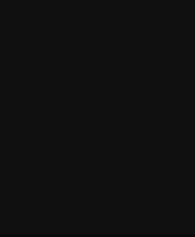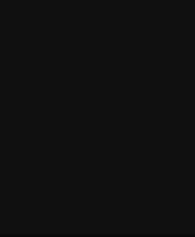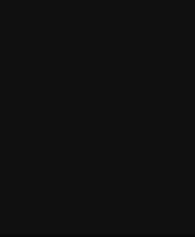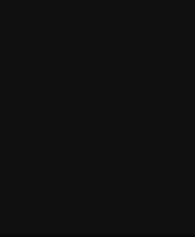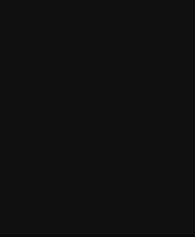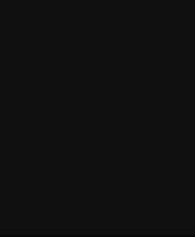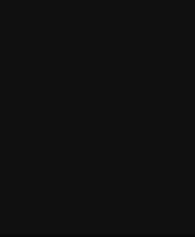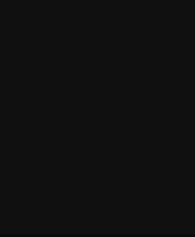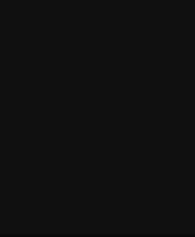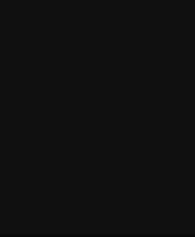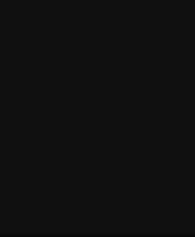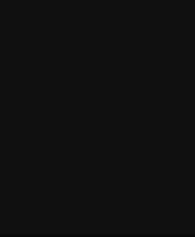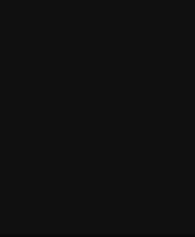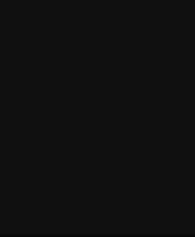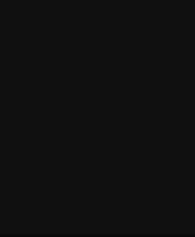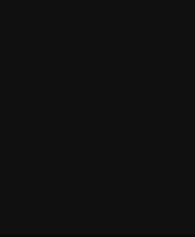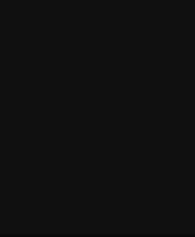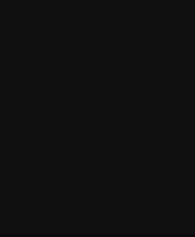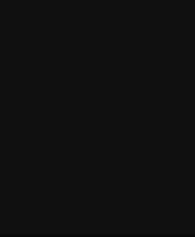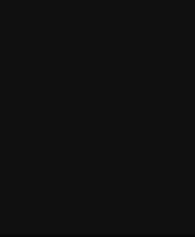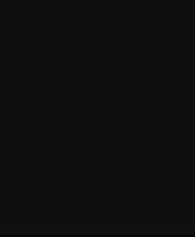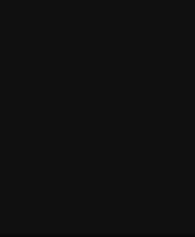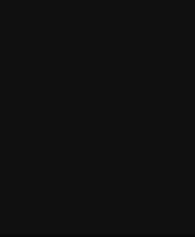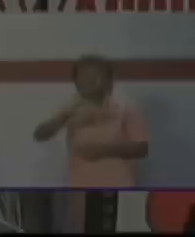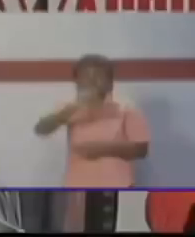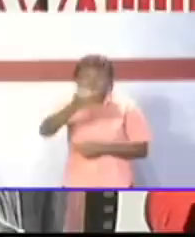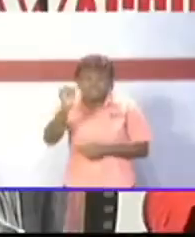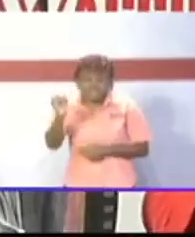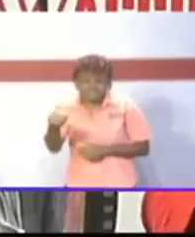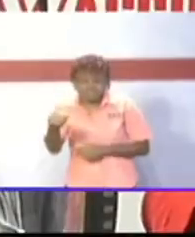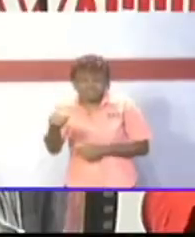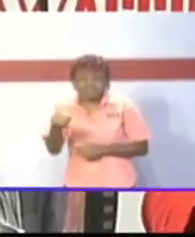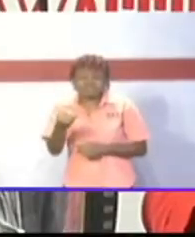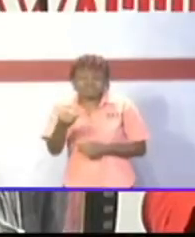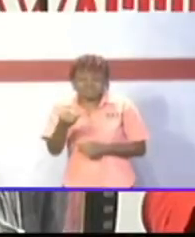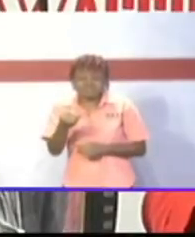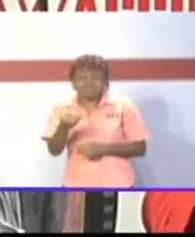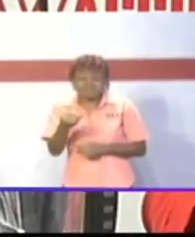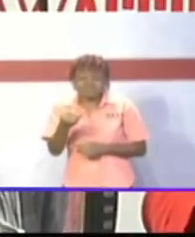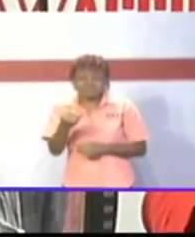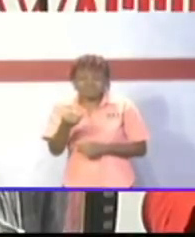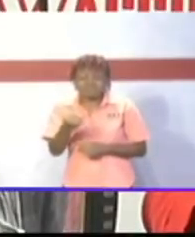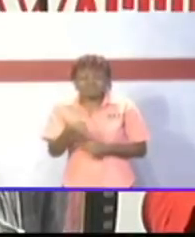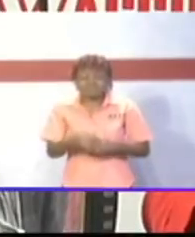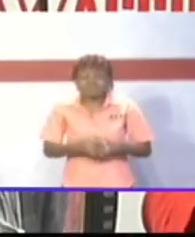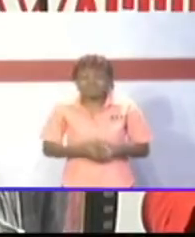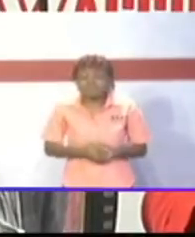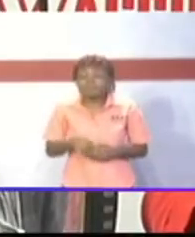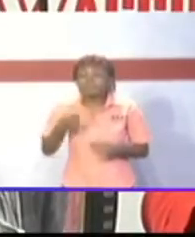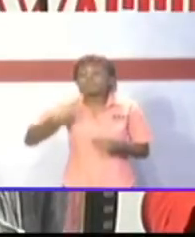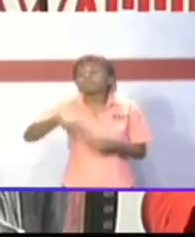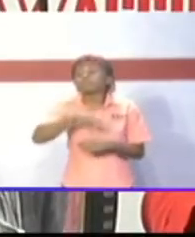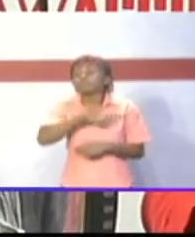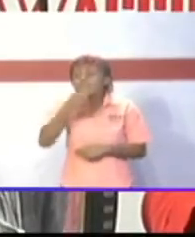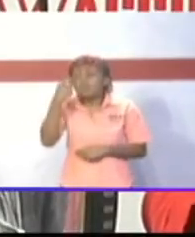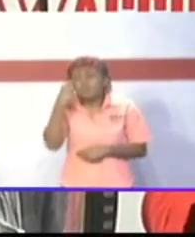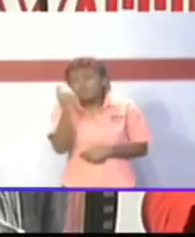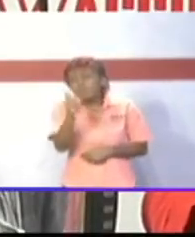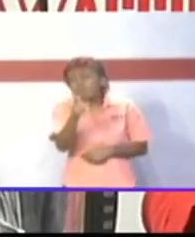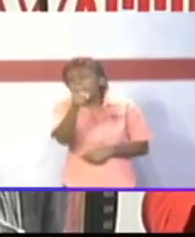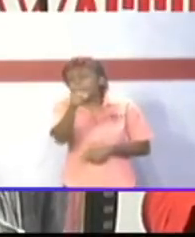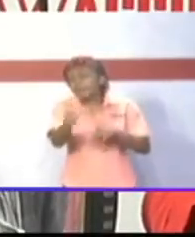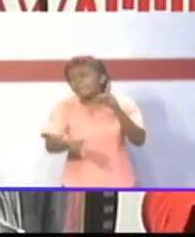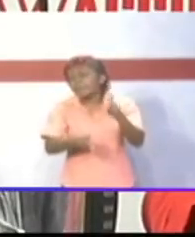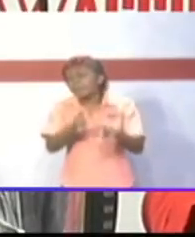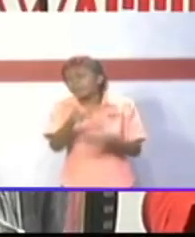& Johnson. And what are the conditions that we consider? Persons with